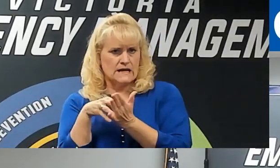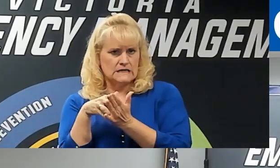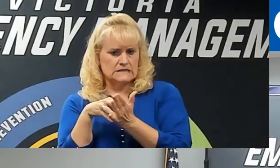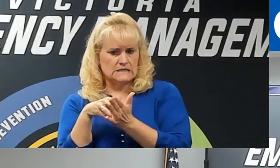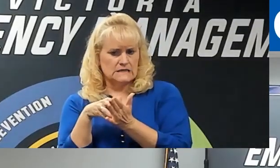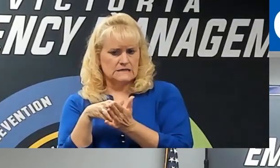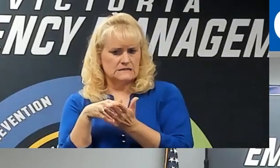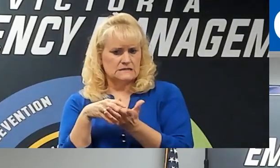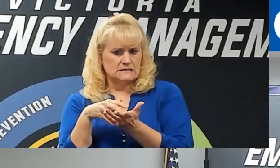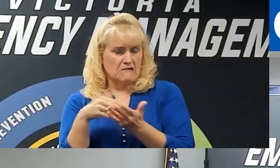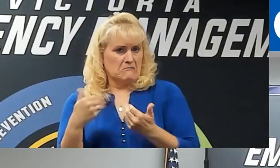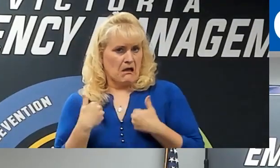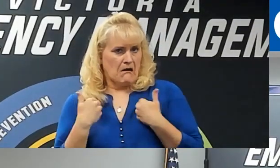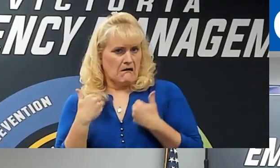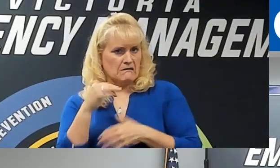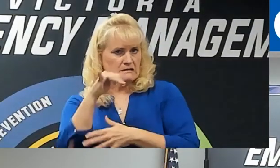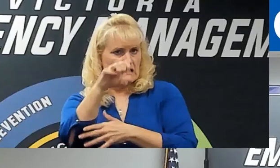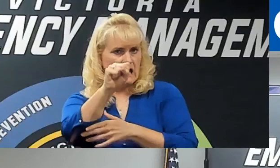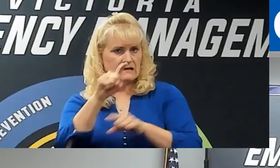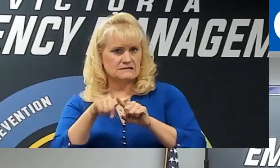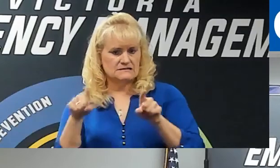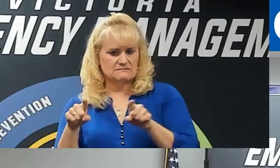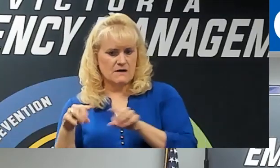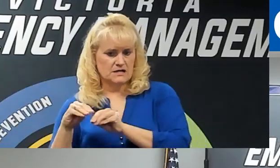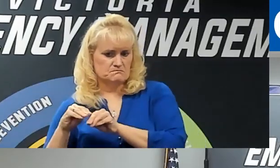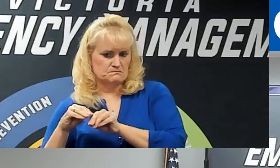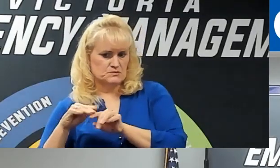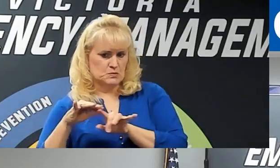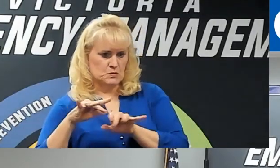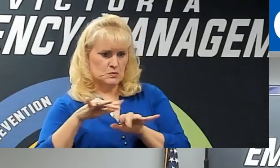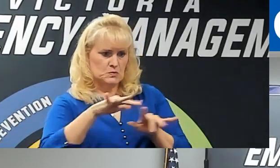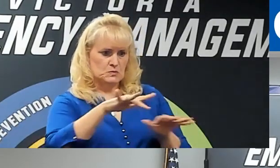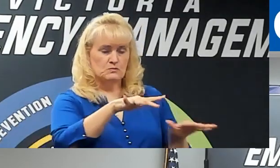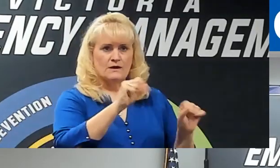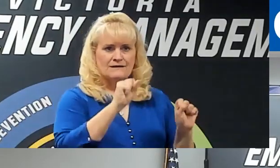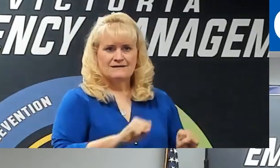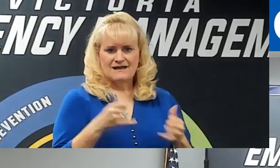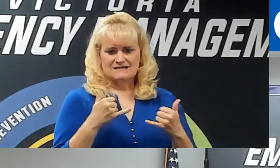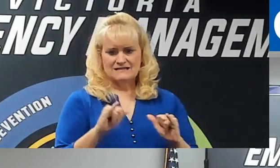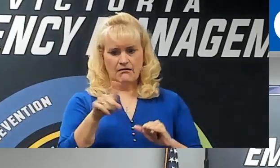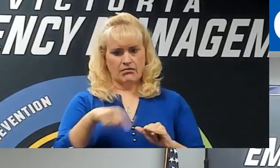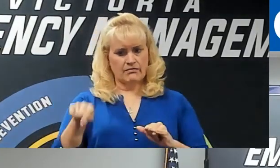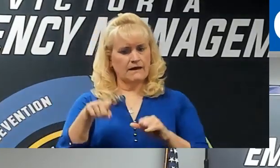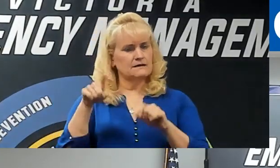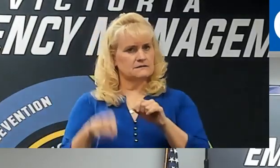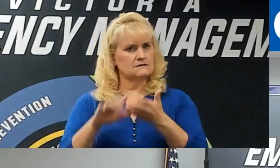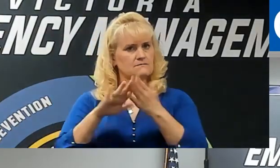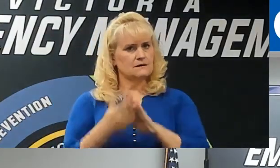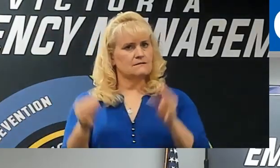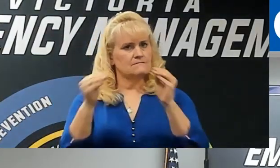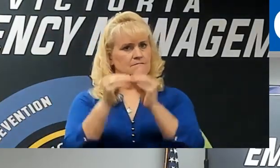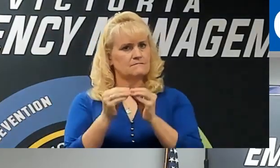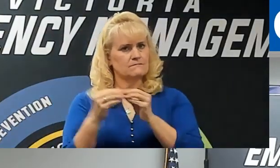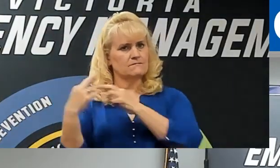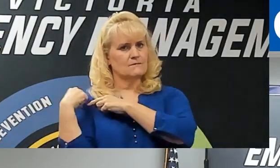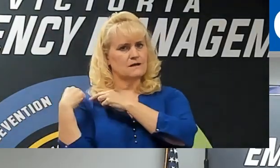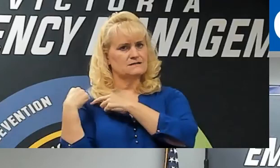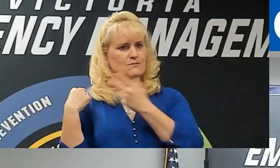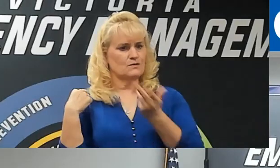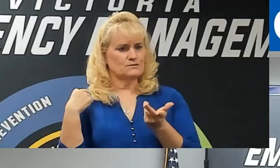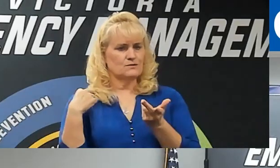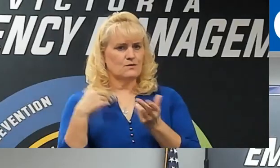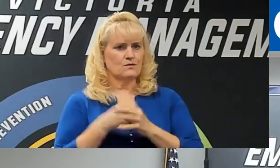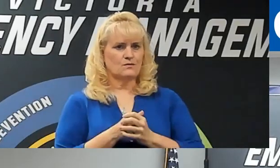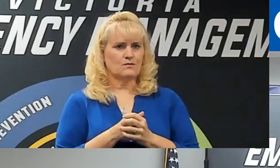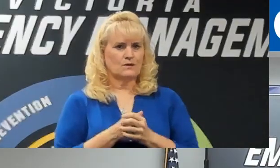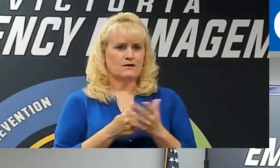it to someone who will. And that's why I think we need to talk more about, instead of me,